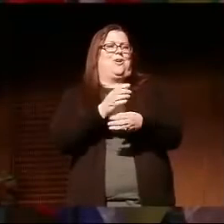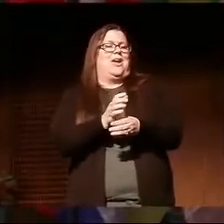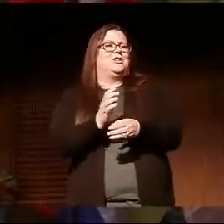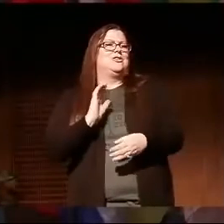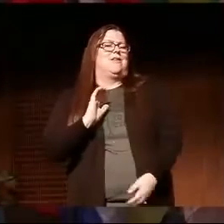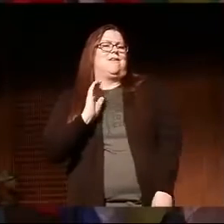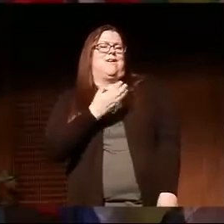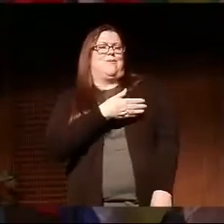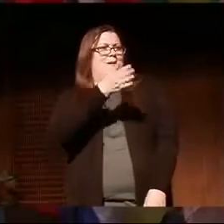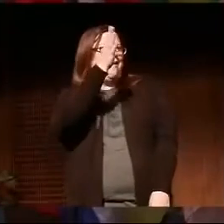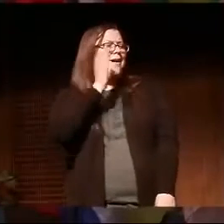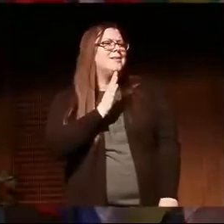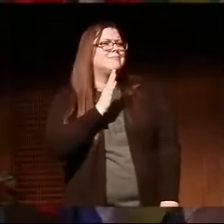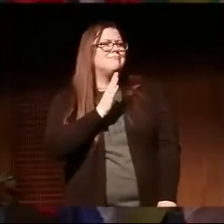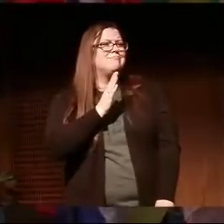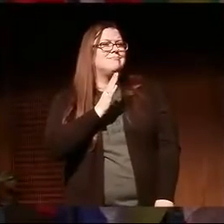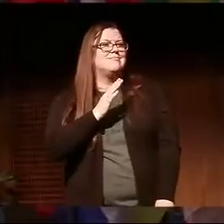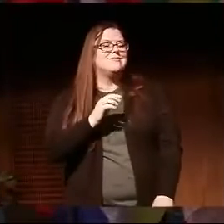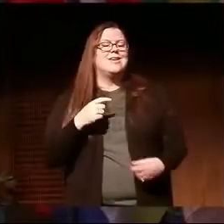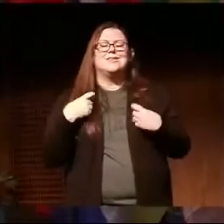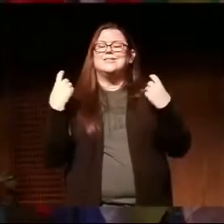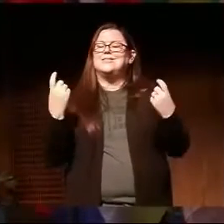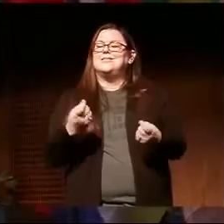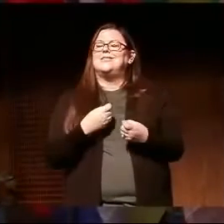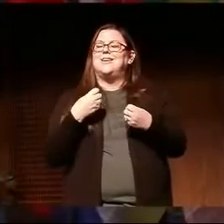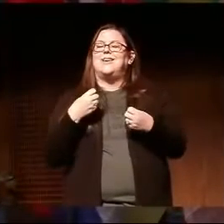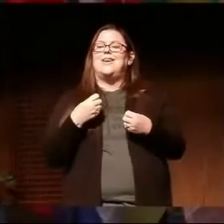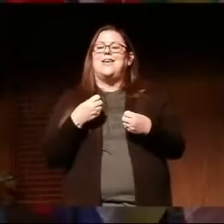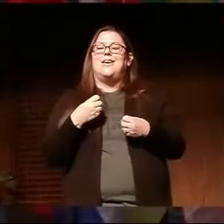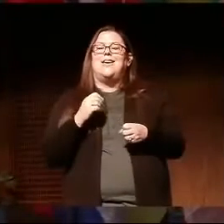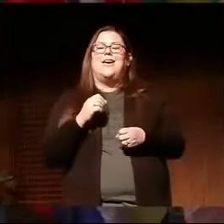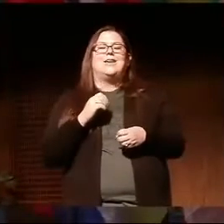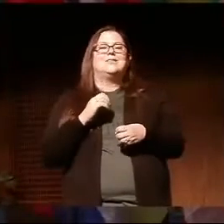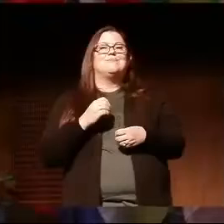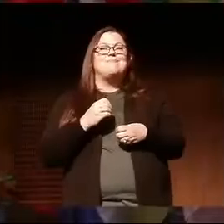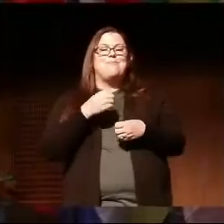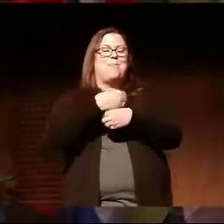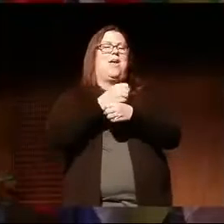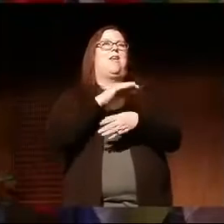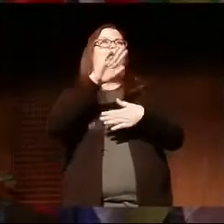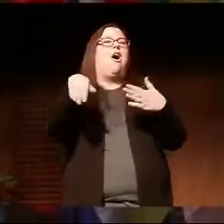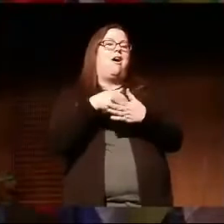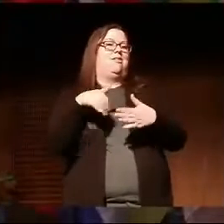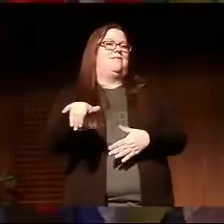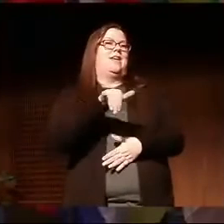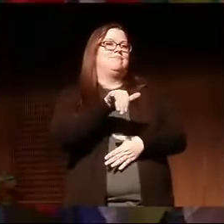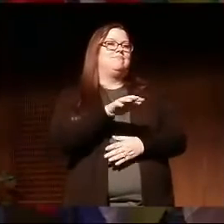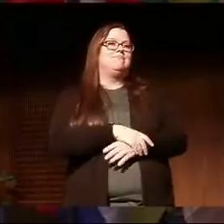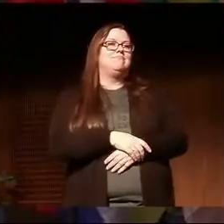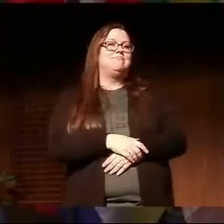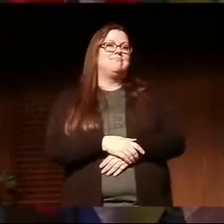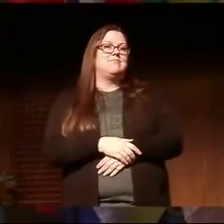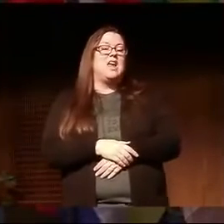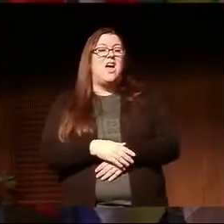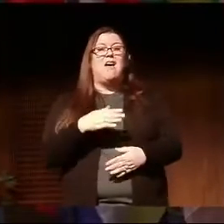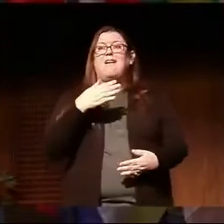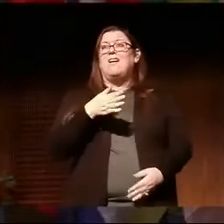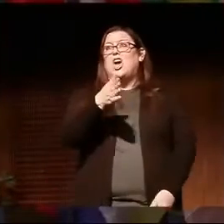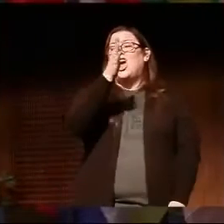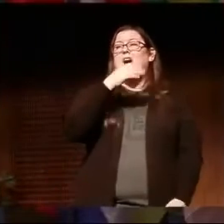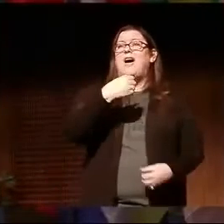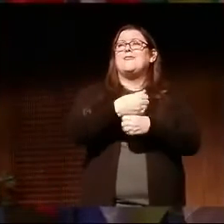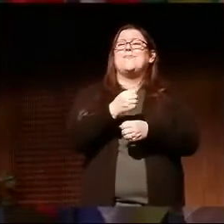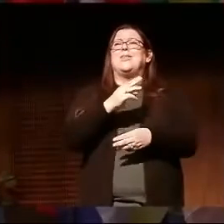Sin is the cause of all this pain and disease and death in this world. Our God, he created his world good and very good, and it is